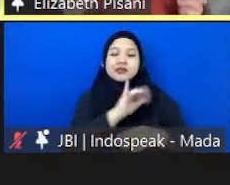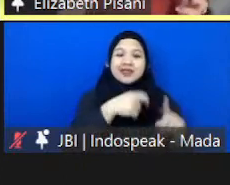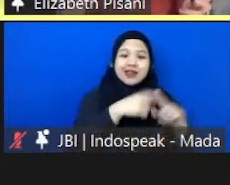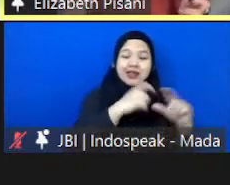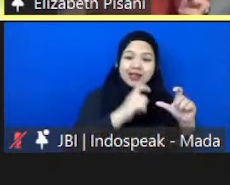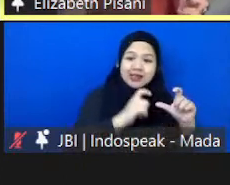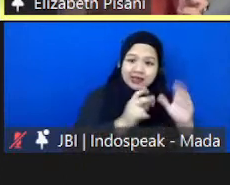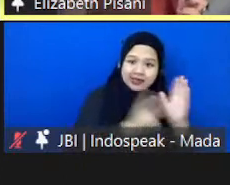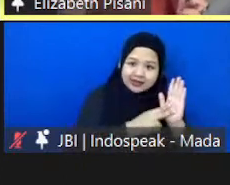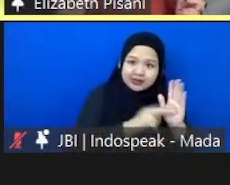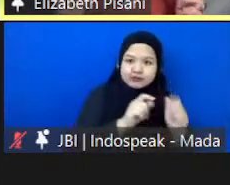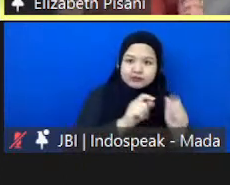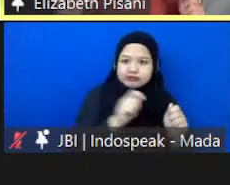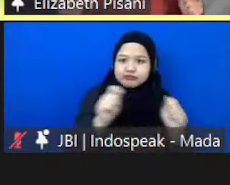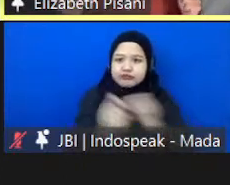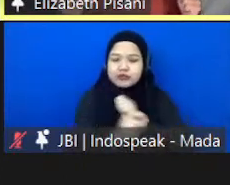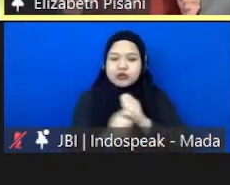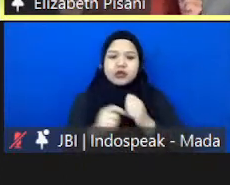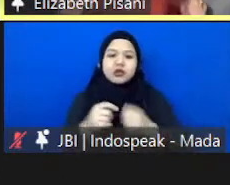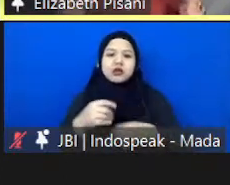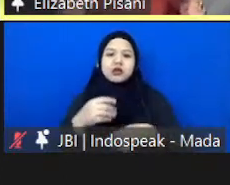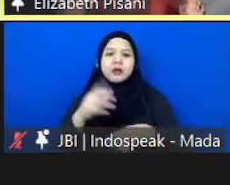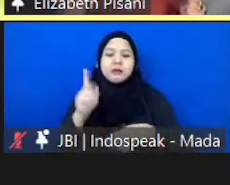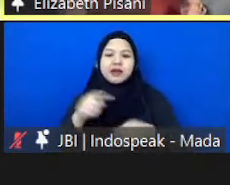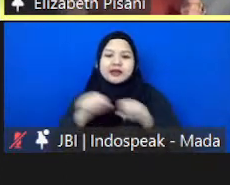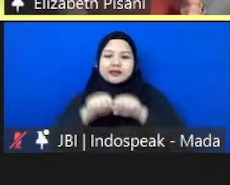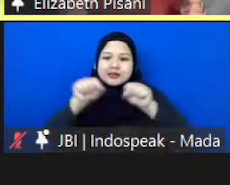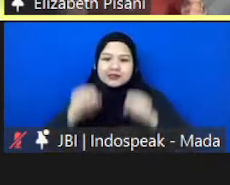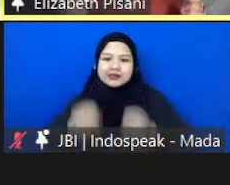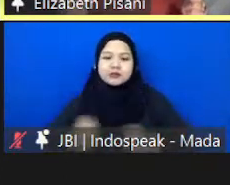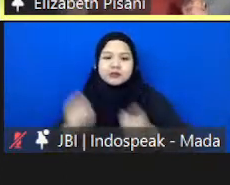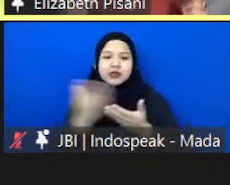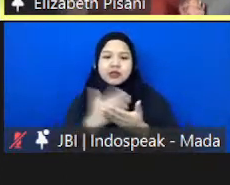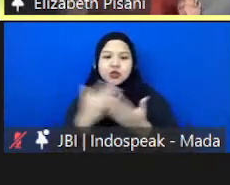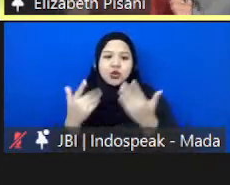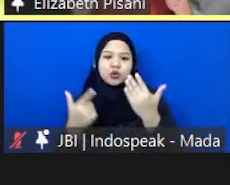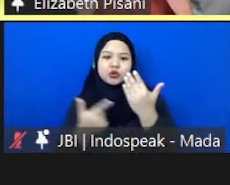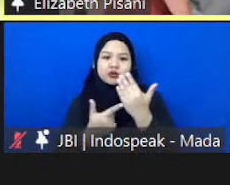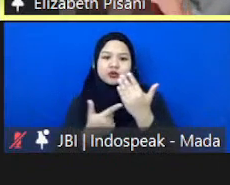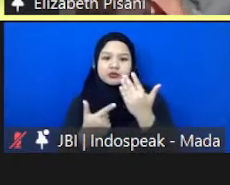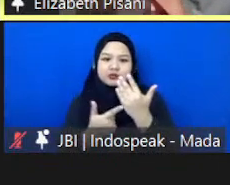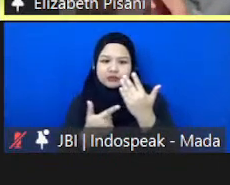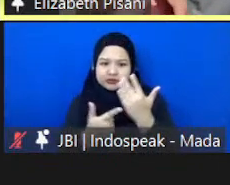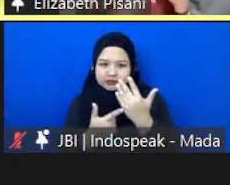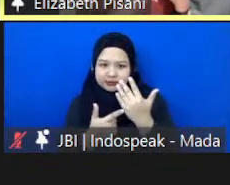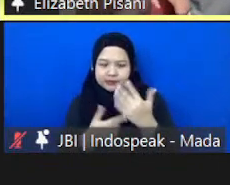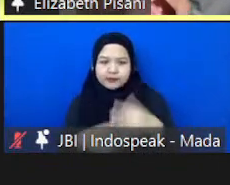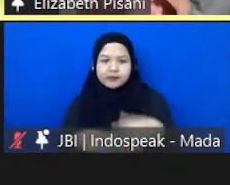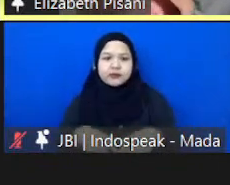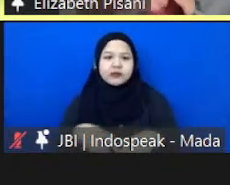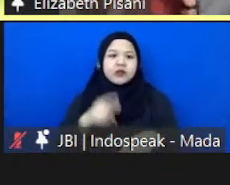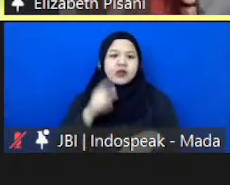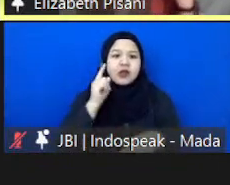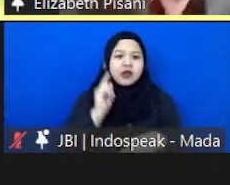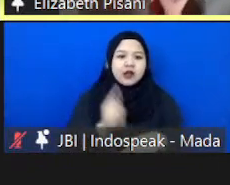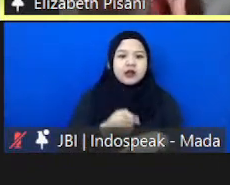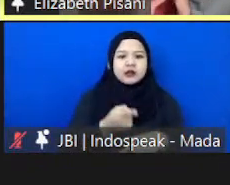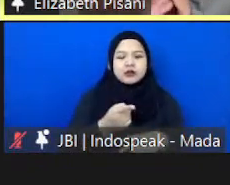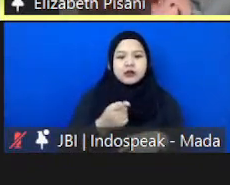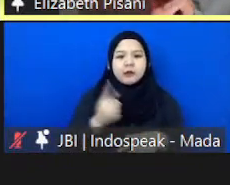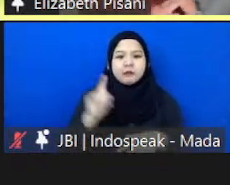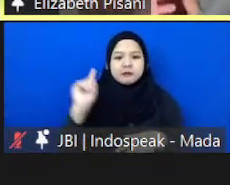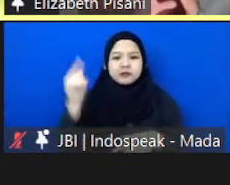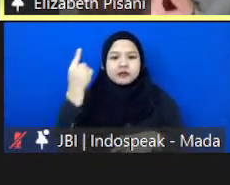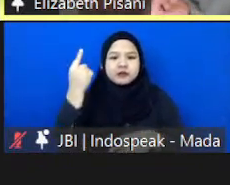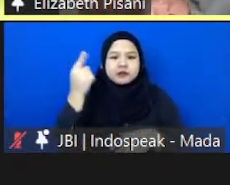the e-catalog system. So it was a public procurement system which has a single winner per area